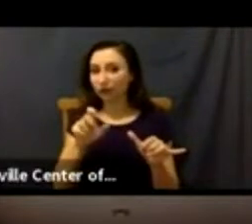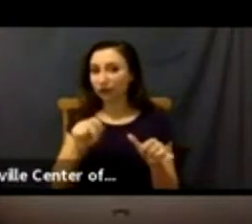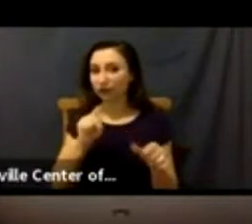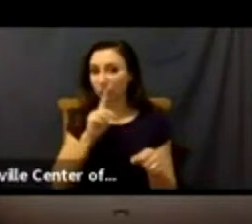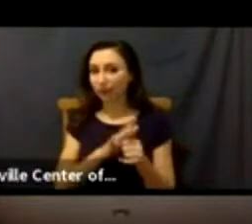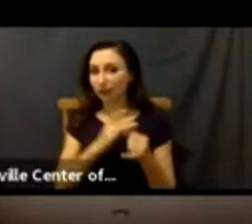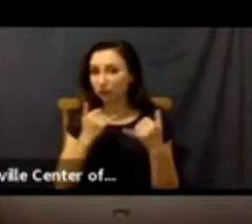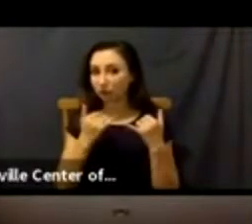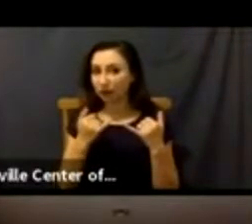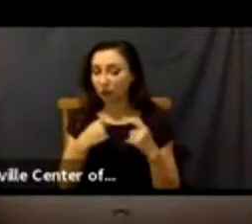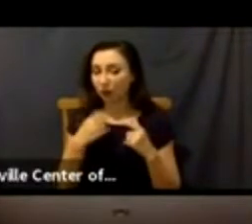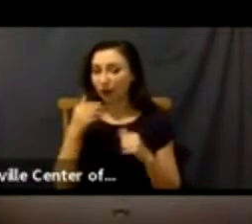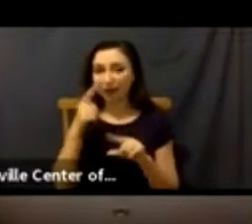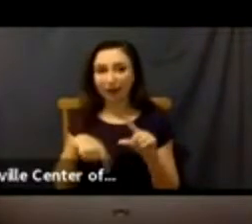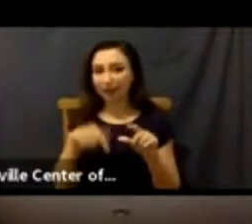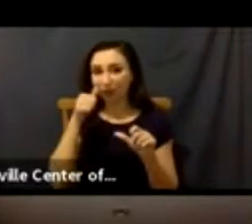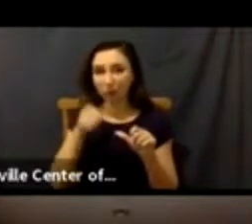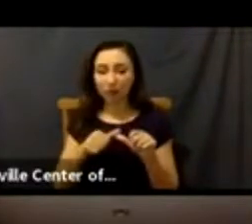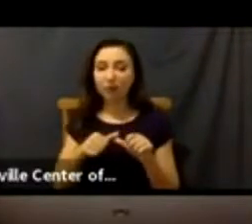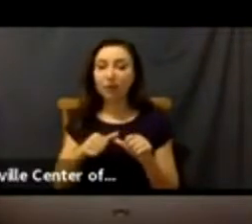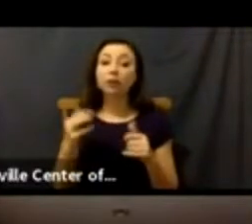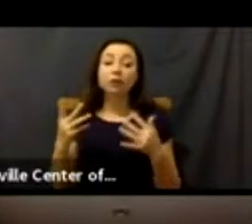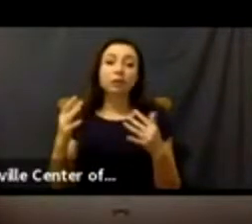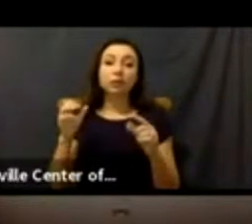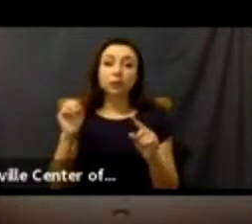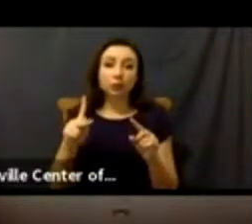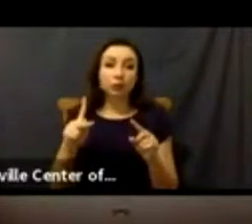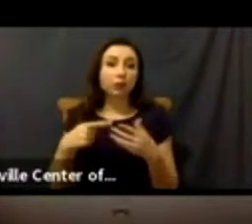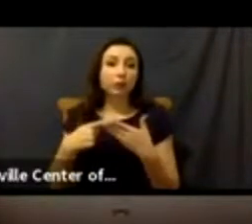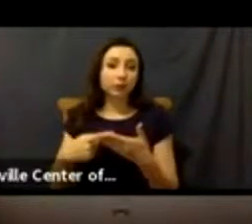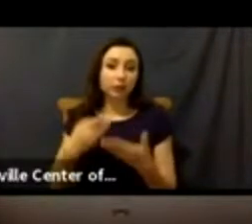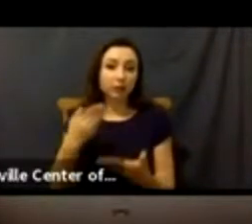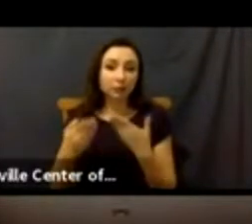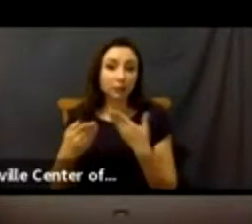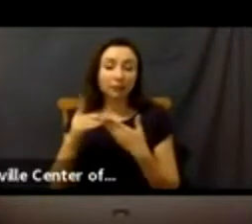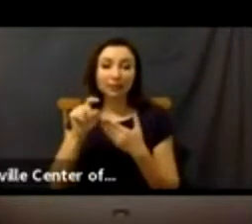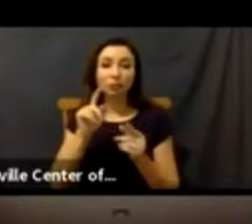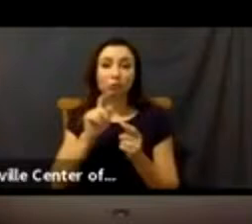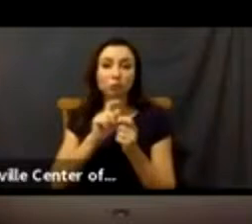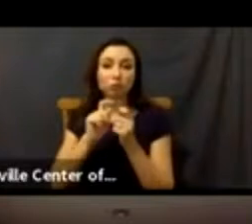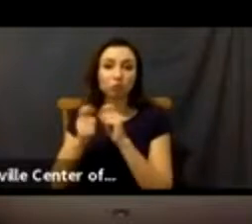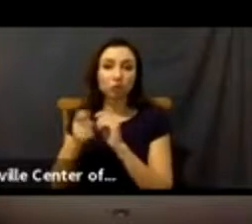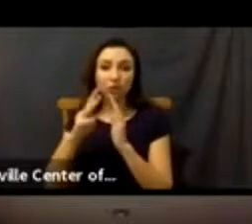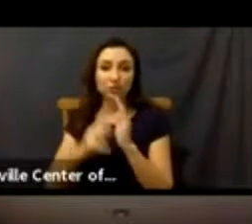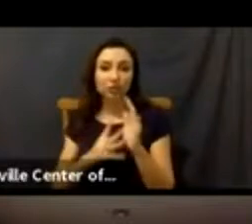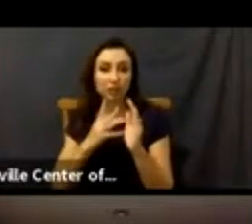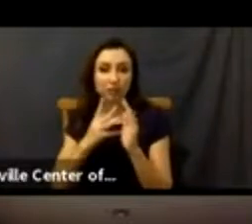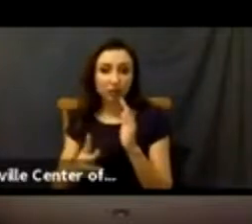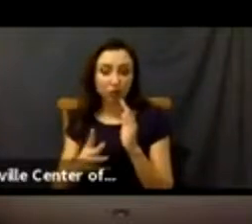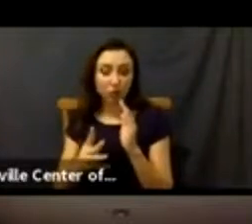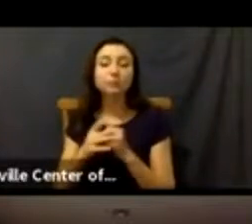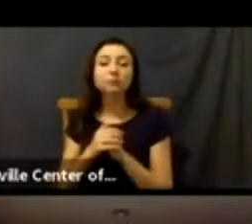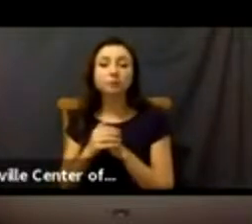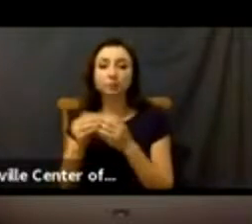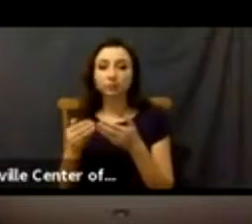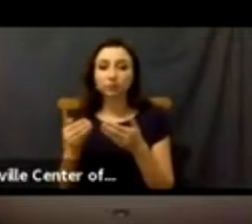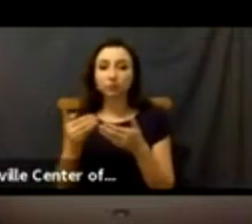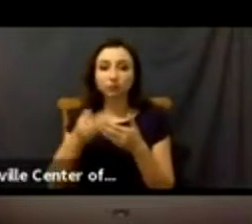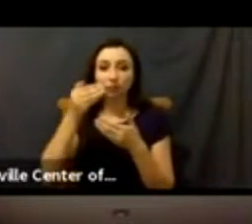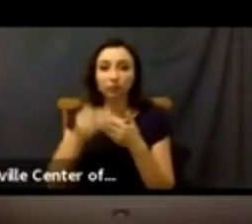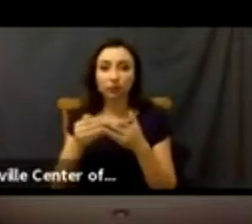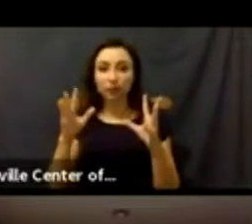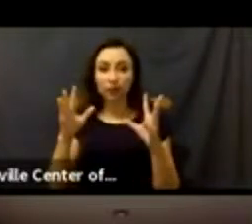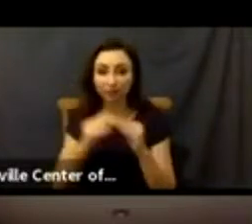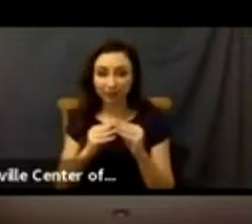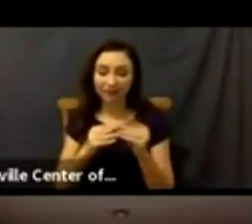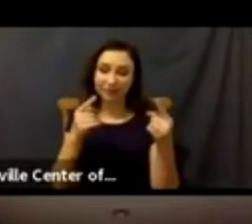remember. So we talked about needing to maybe move some meetings. Our next meeting definitely falls